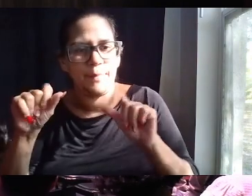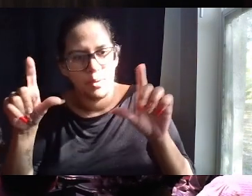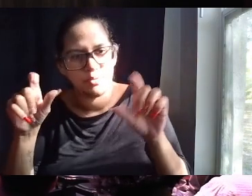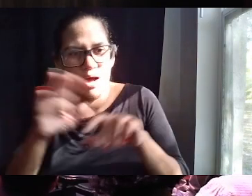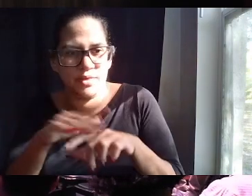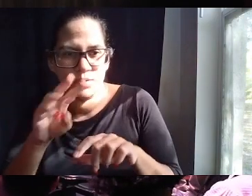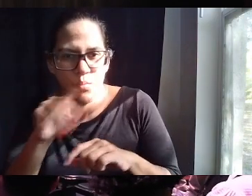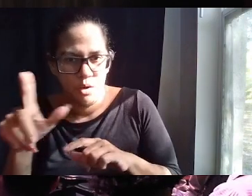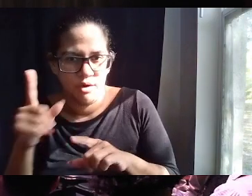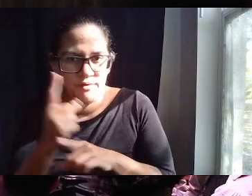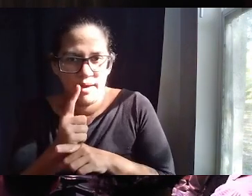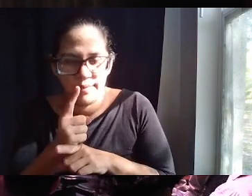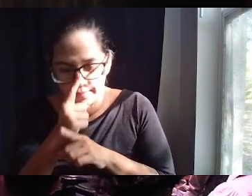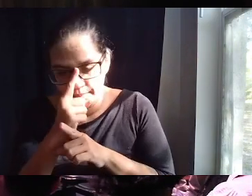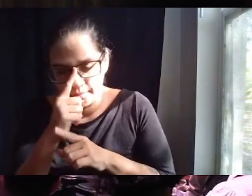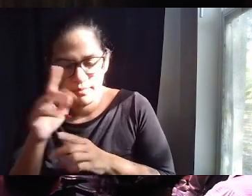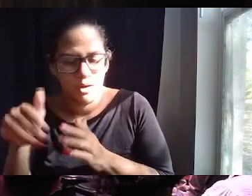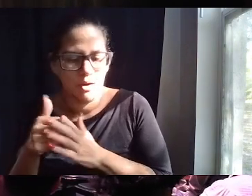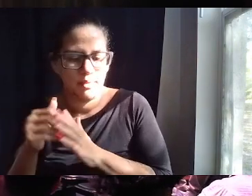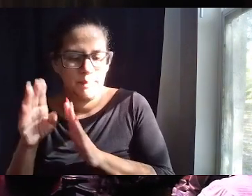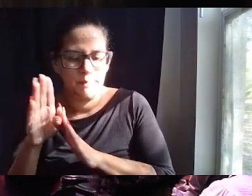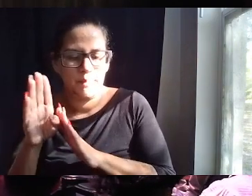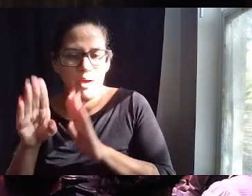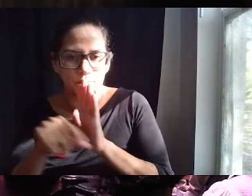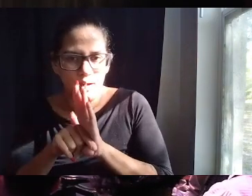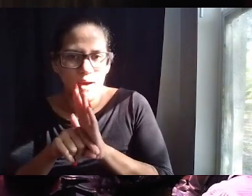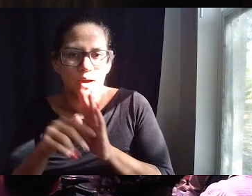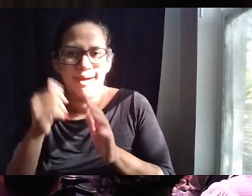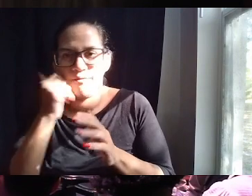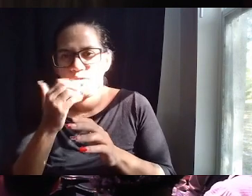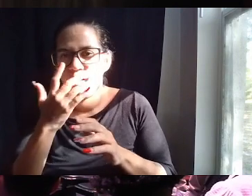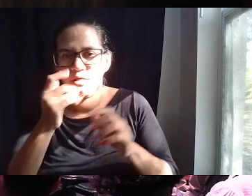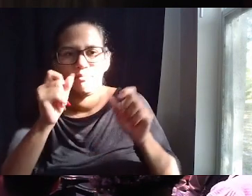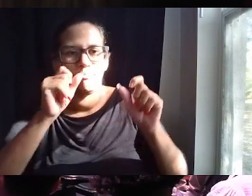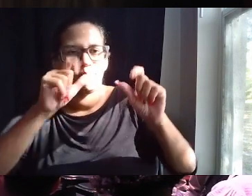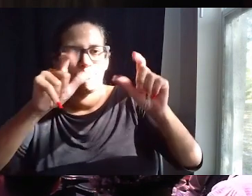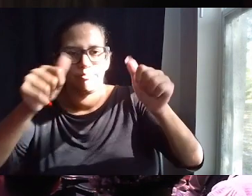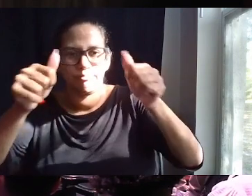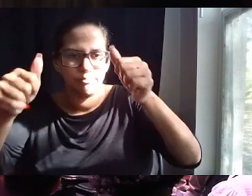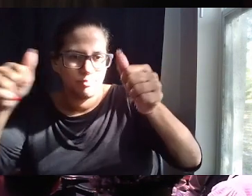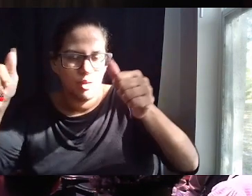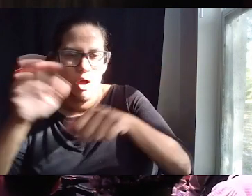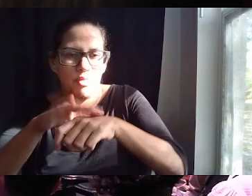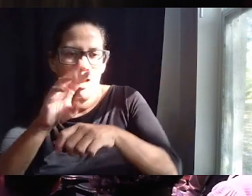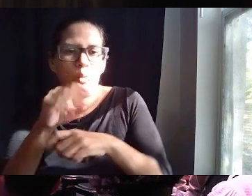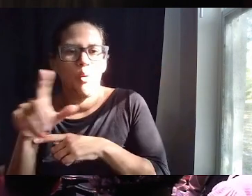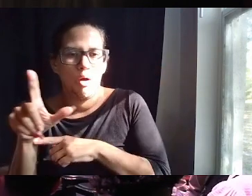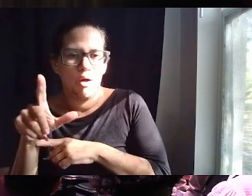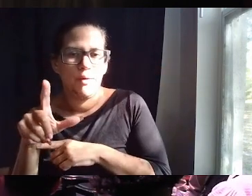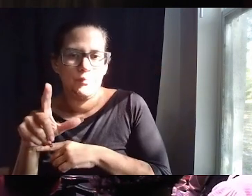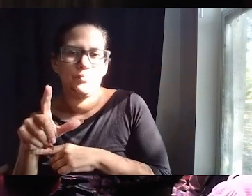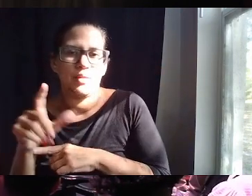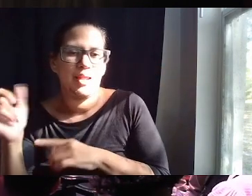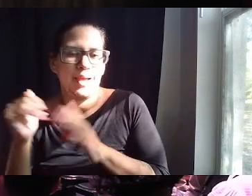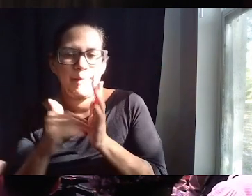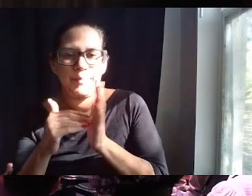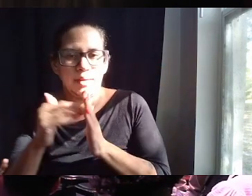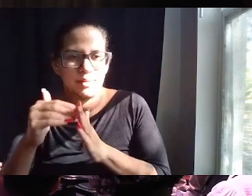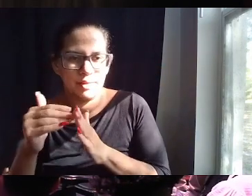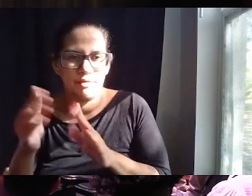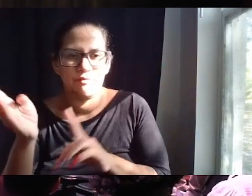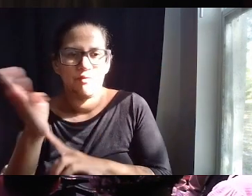this back wall, every single color that a post-it note is made in was on that wall, like a million little flags saying, estamos